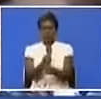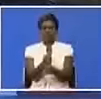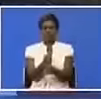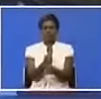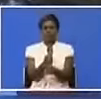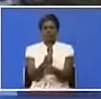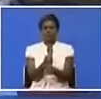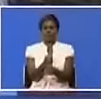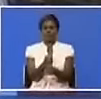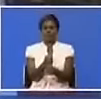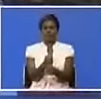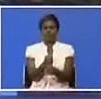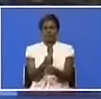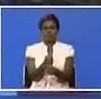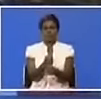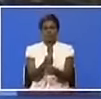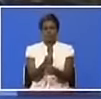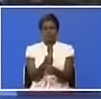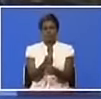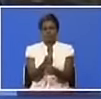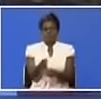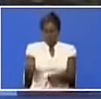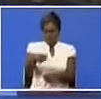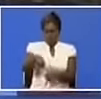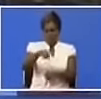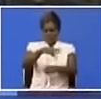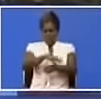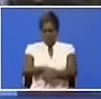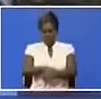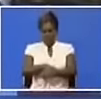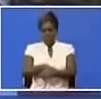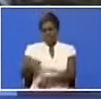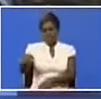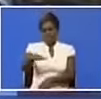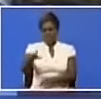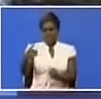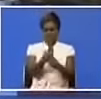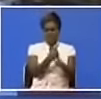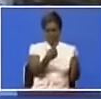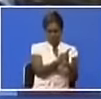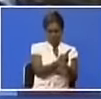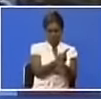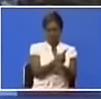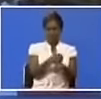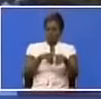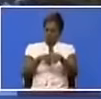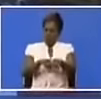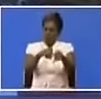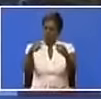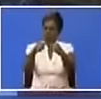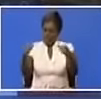continuing. They have recaptured the Alade base and are pursuing the